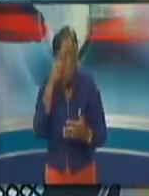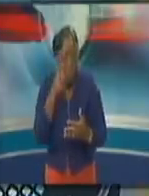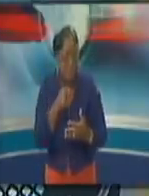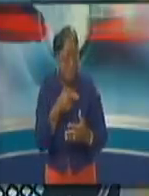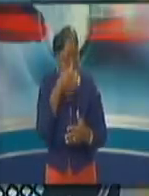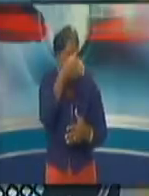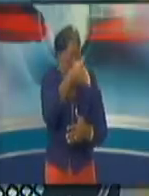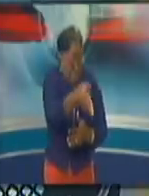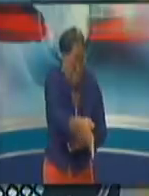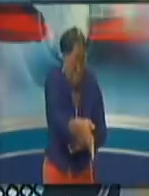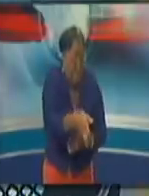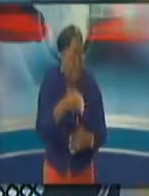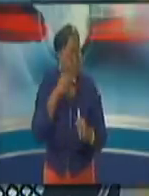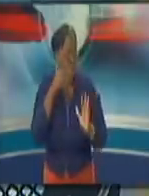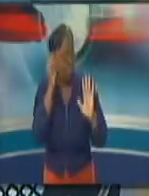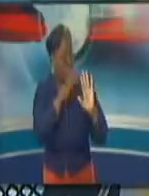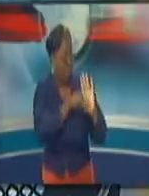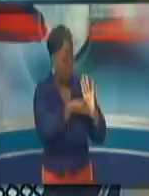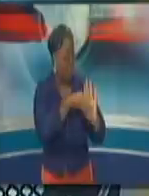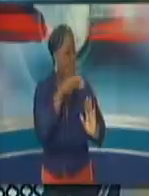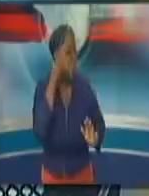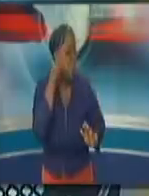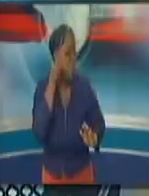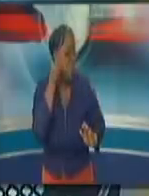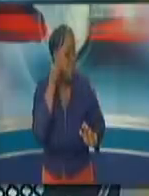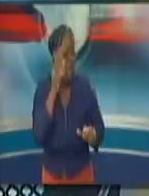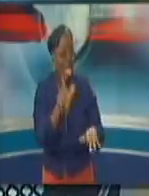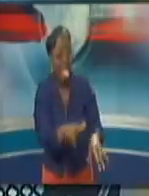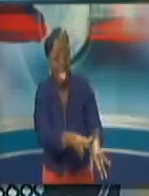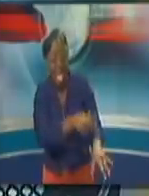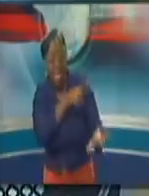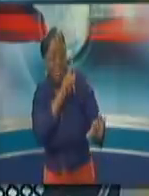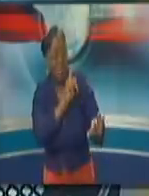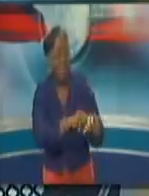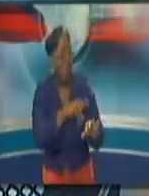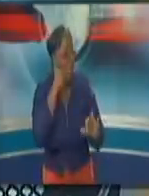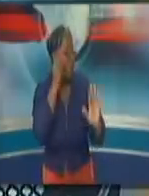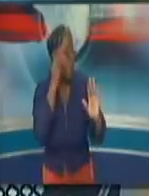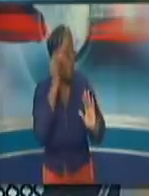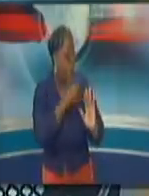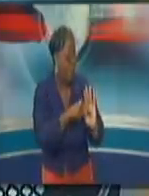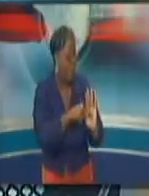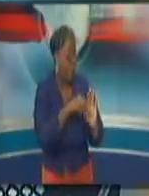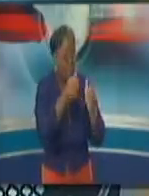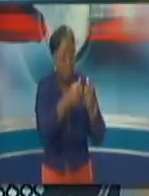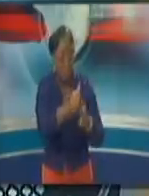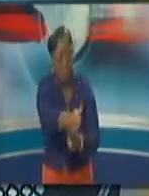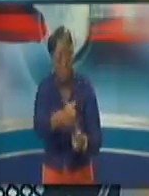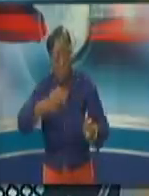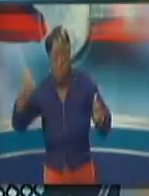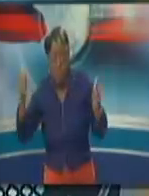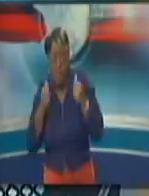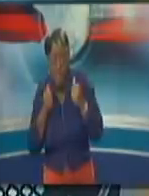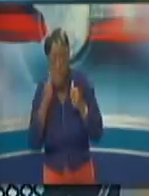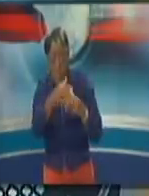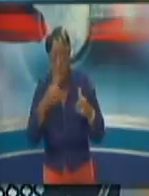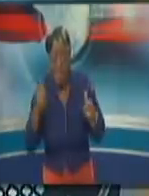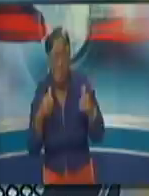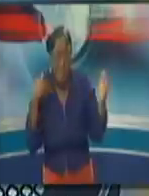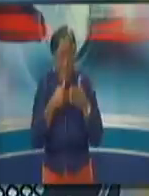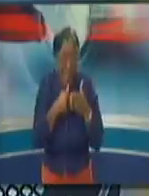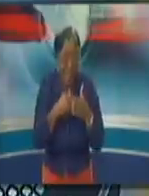in your home for longer hours than you normally would be, so that the refrigerator, unfortunately, is just too near and